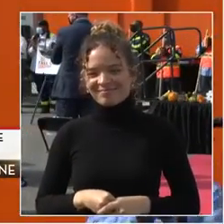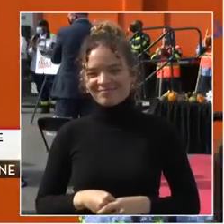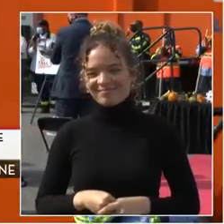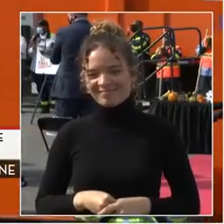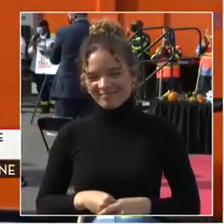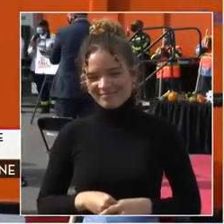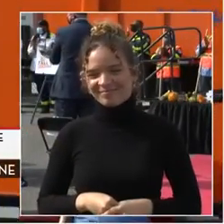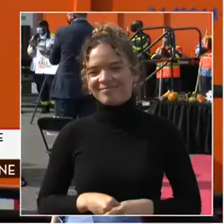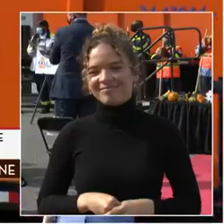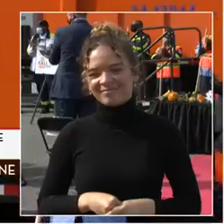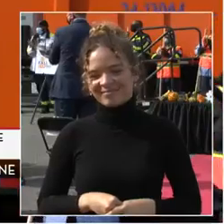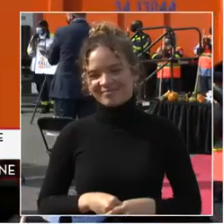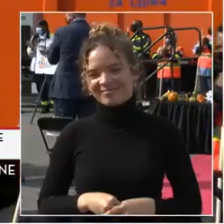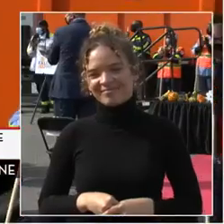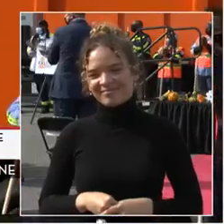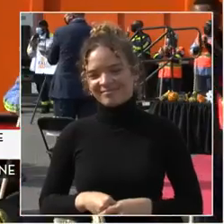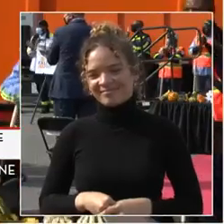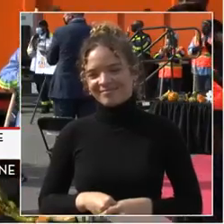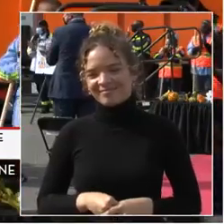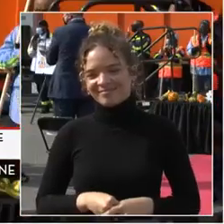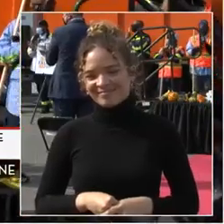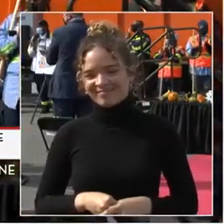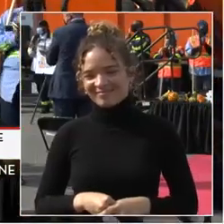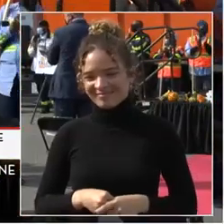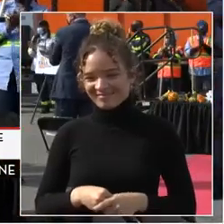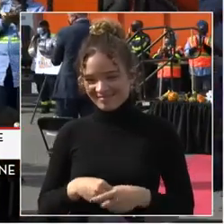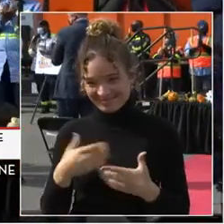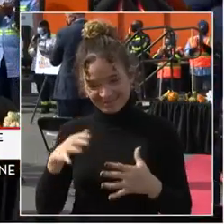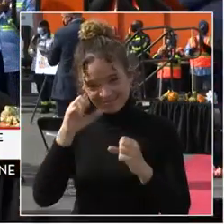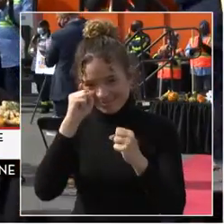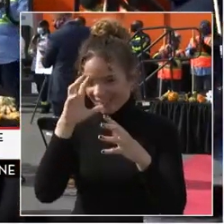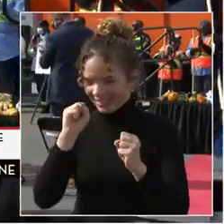Is she surprised?